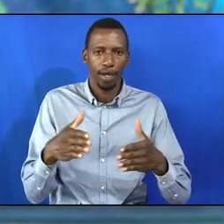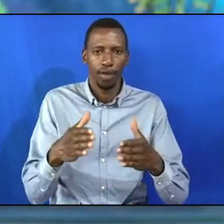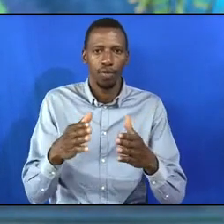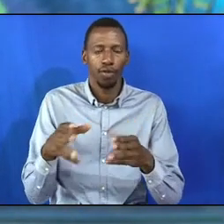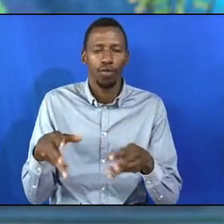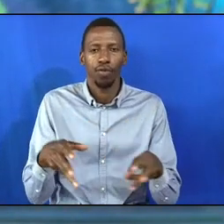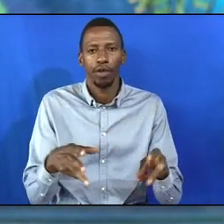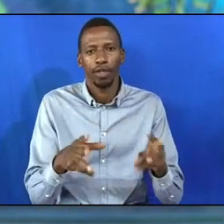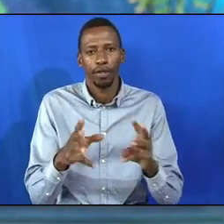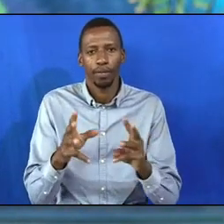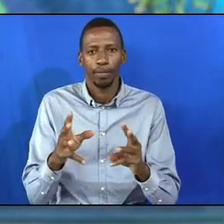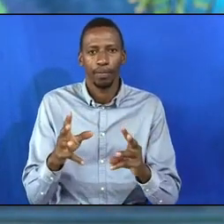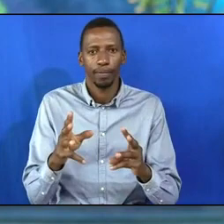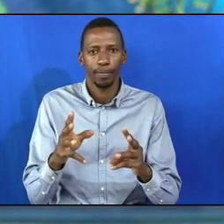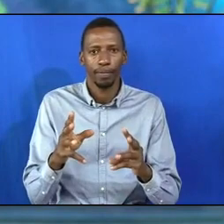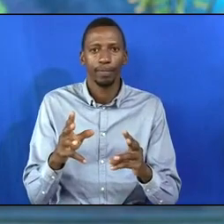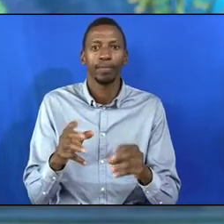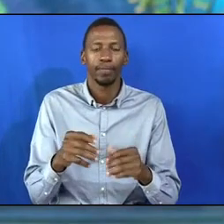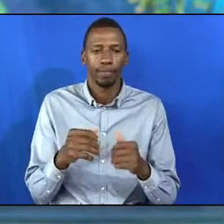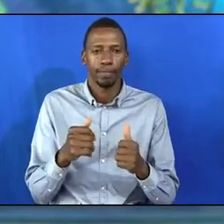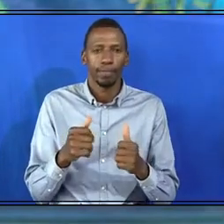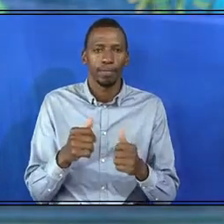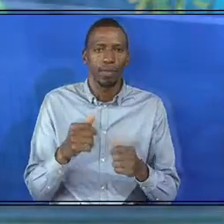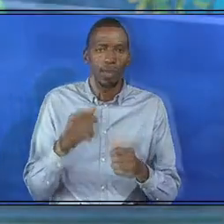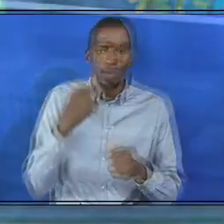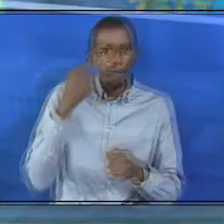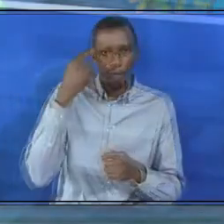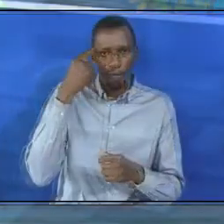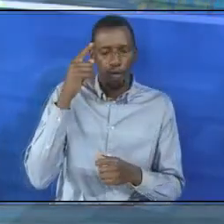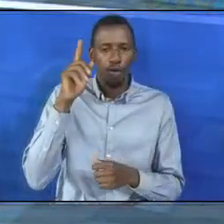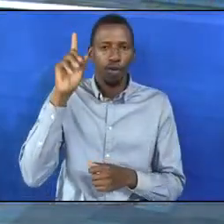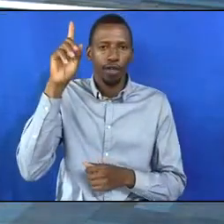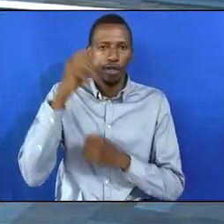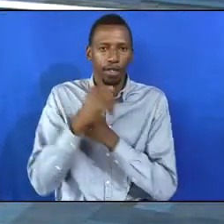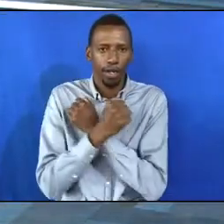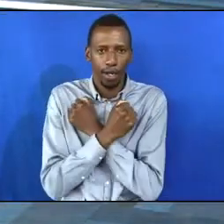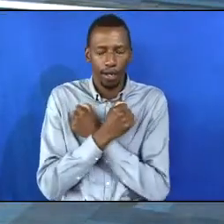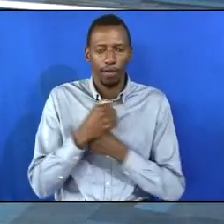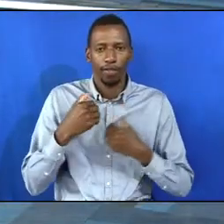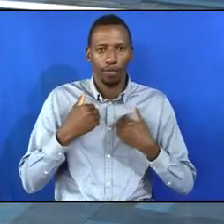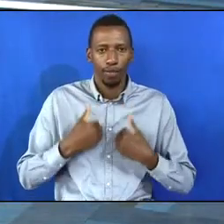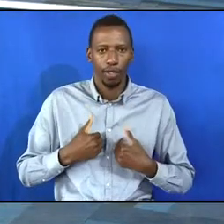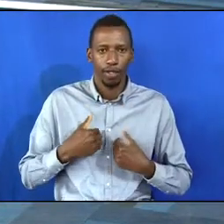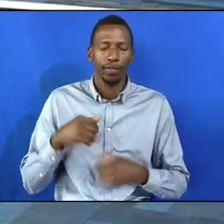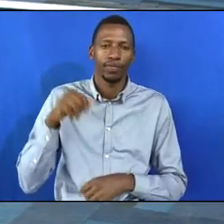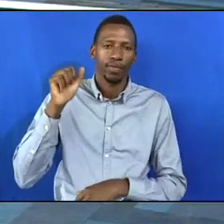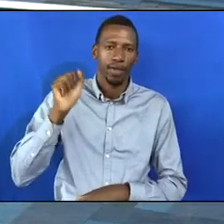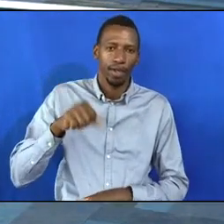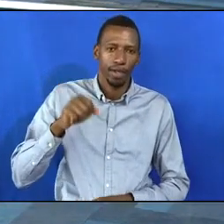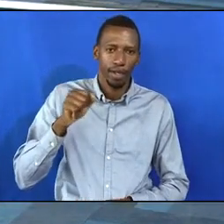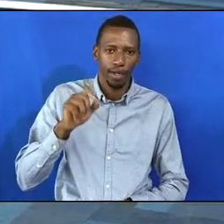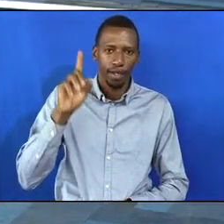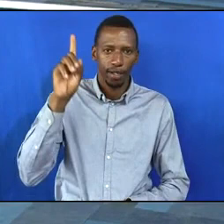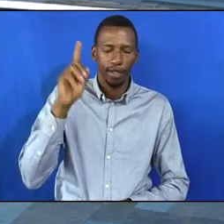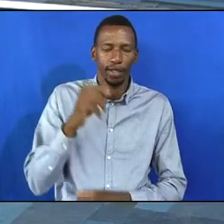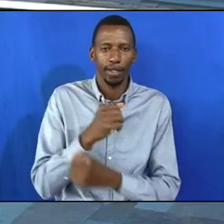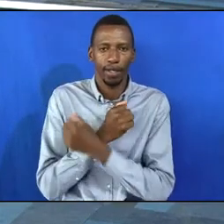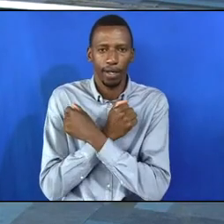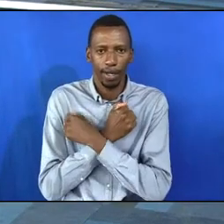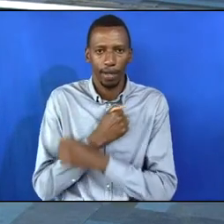way, for he loves me. Yes, he loves